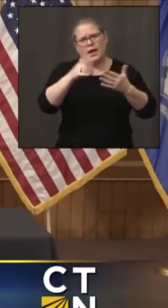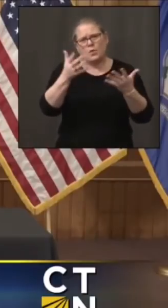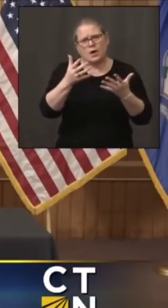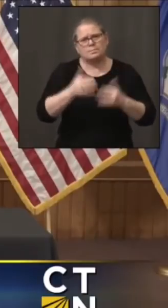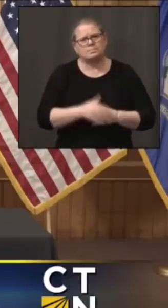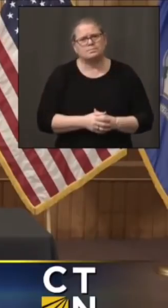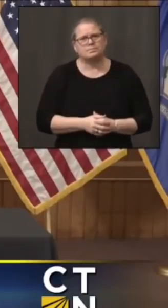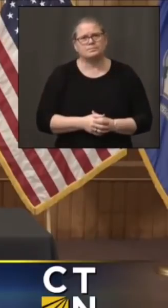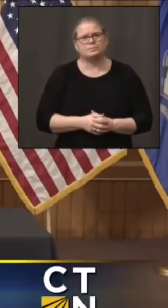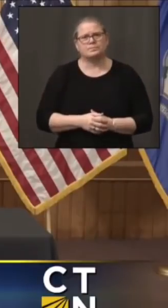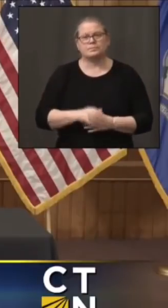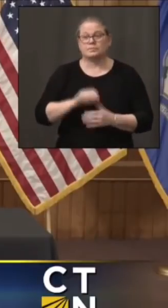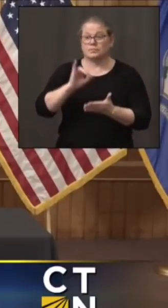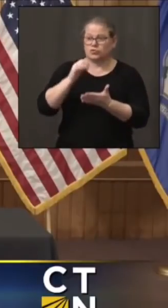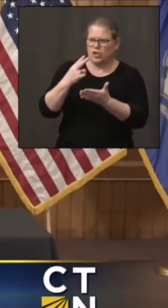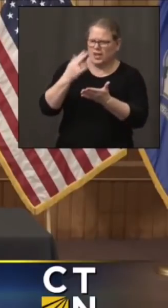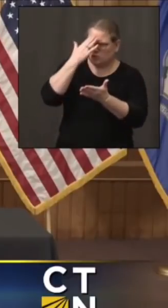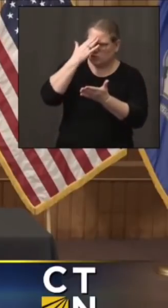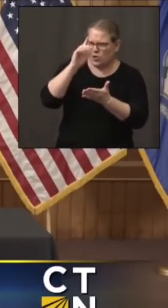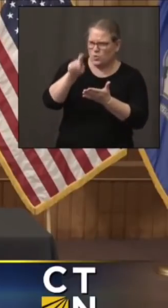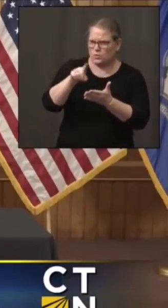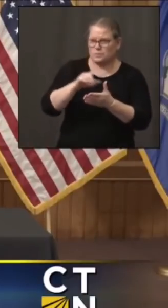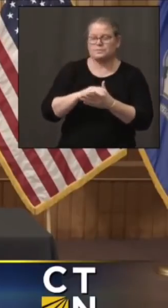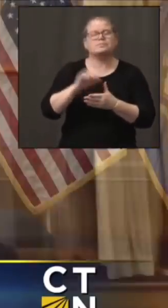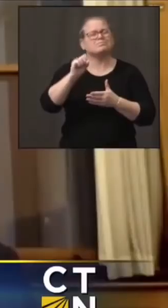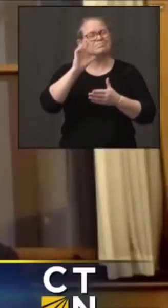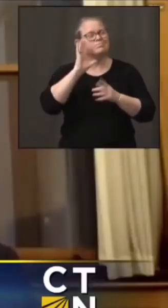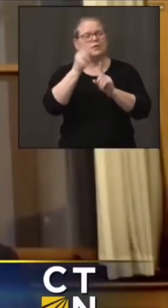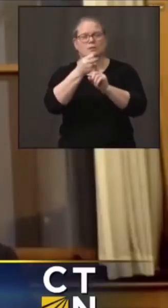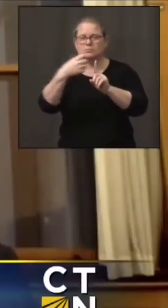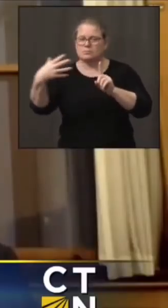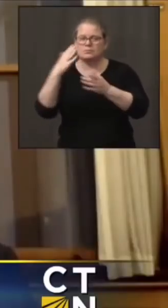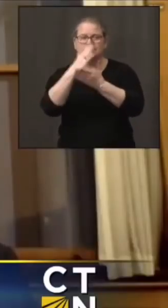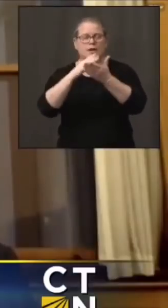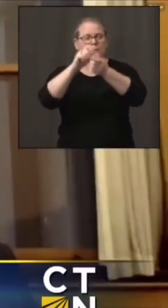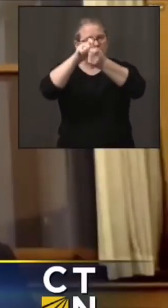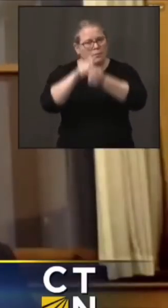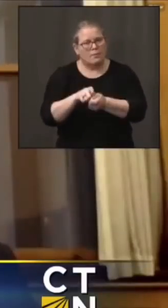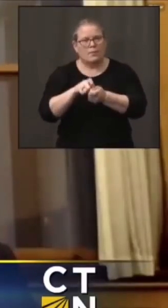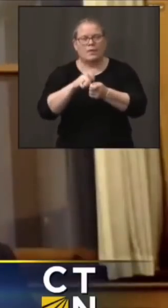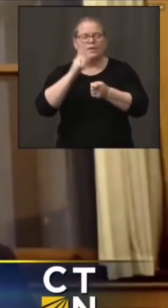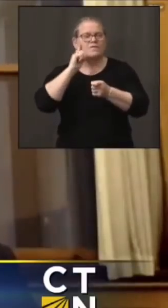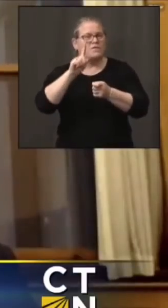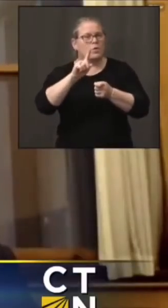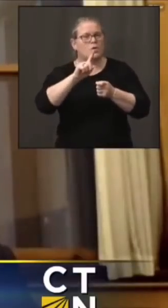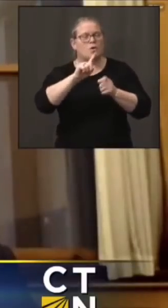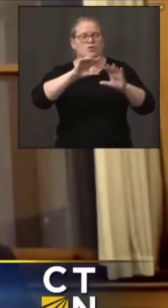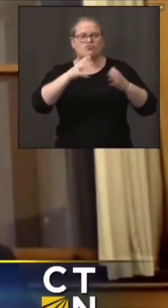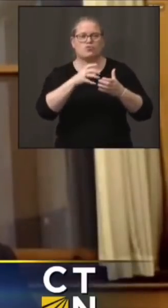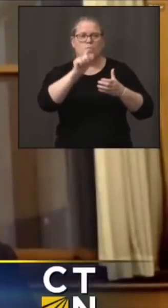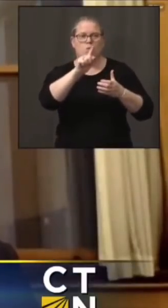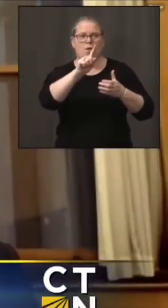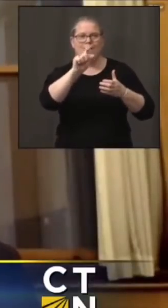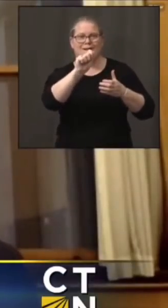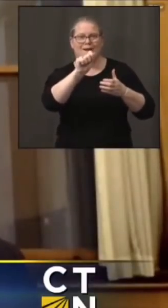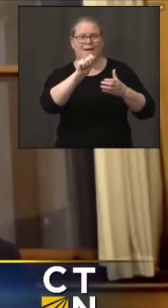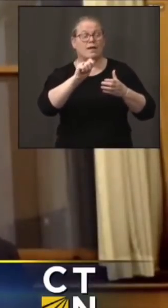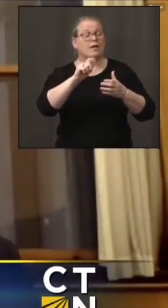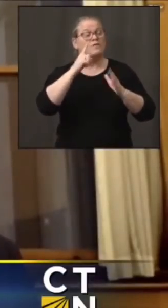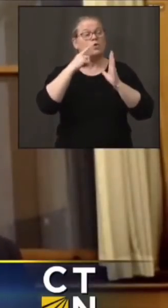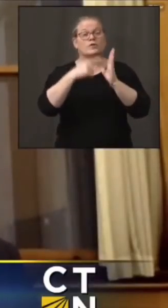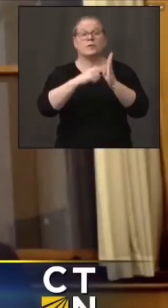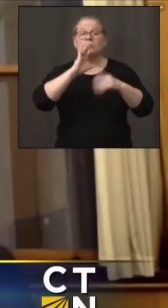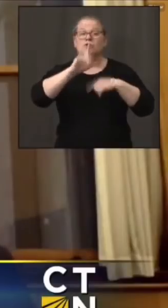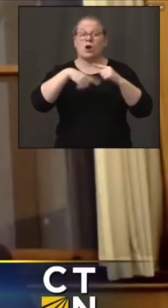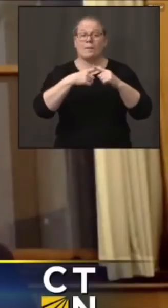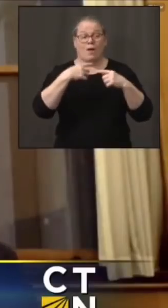Yeah, I think it's just clarifying, some of the fine-grained details of population 1A. We talk about healthcare workers as being in